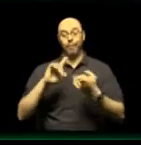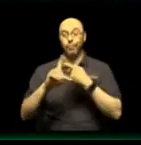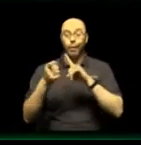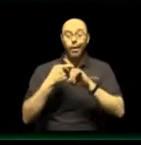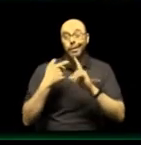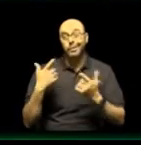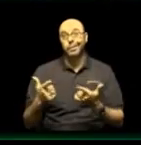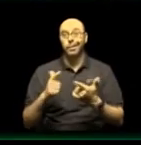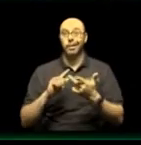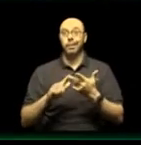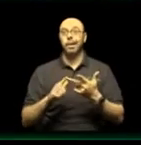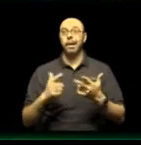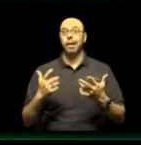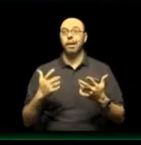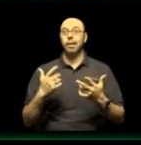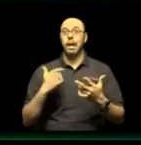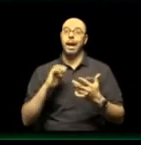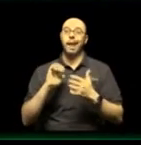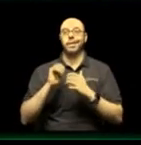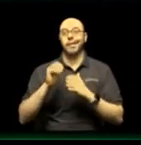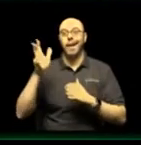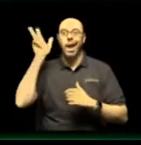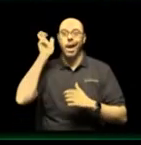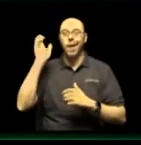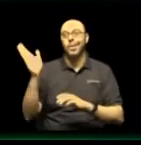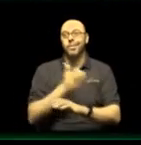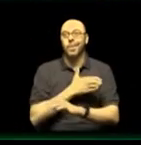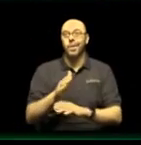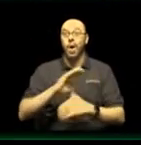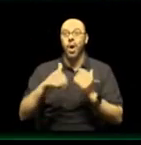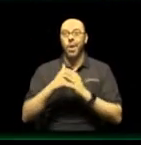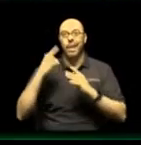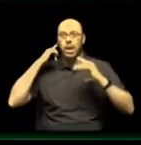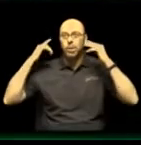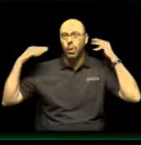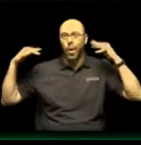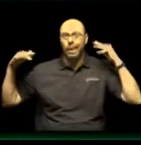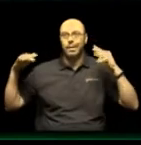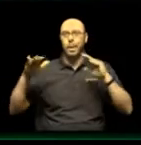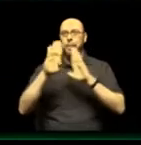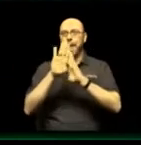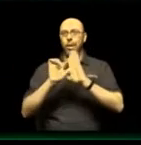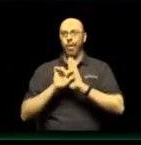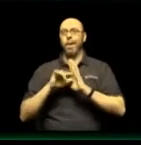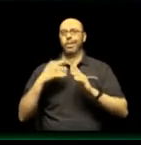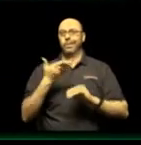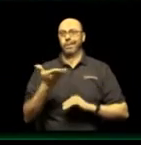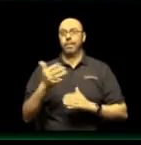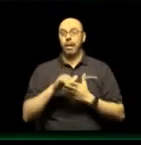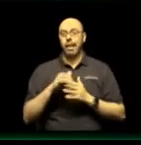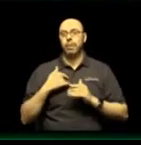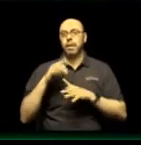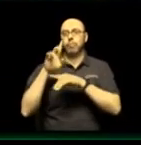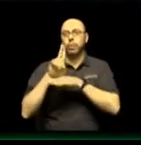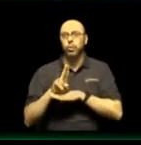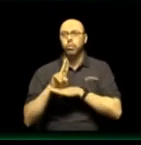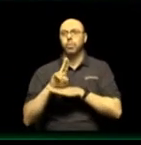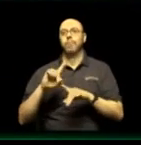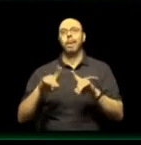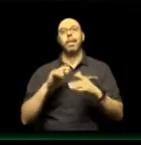and how to hear the music, all that noise in the background I do, and I get used to it, but it